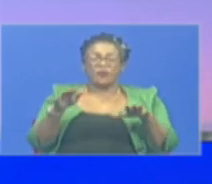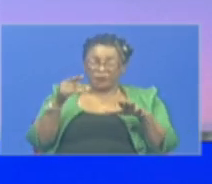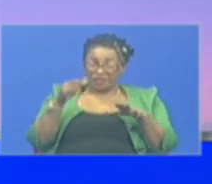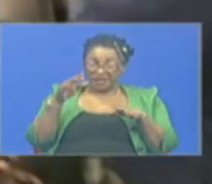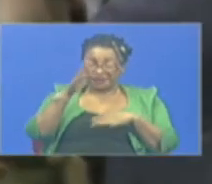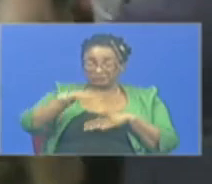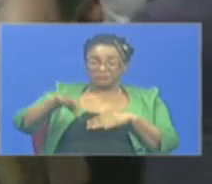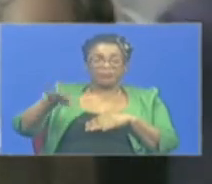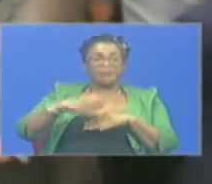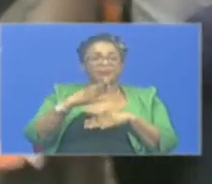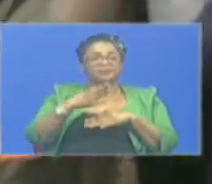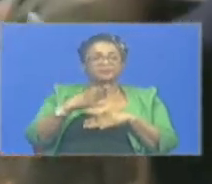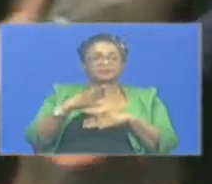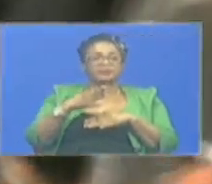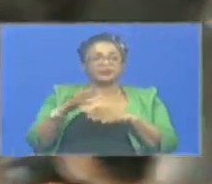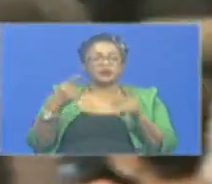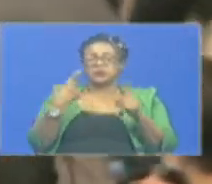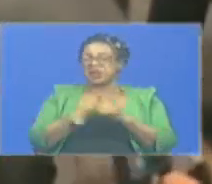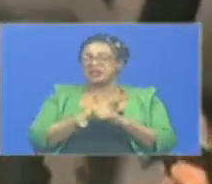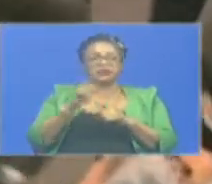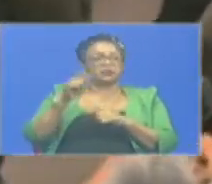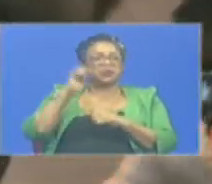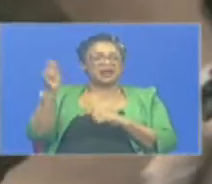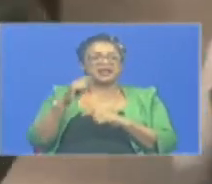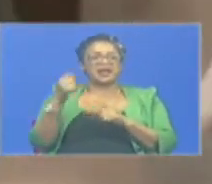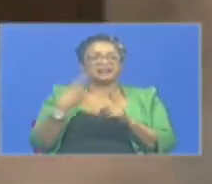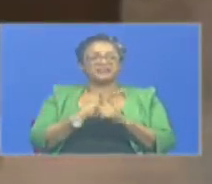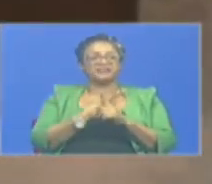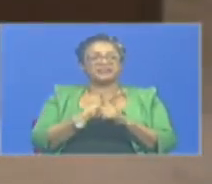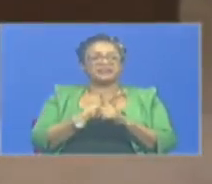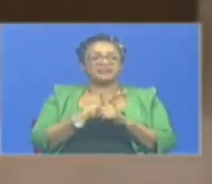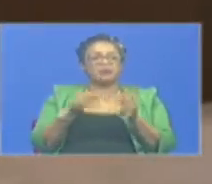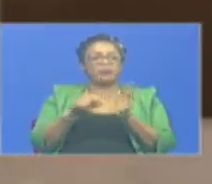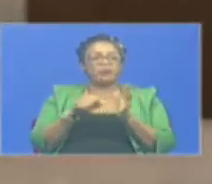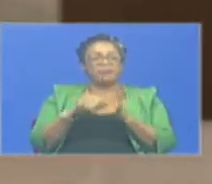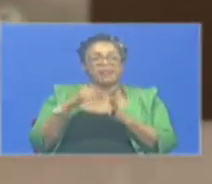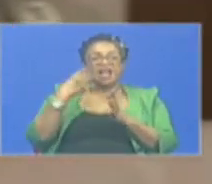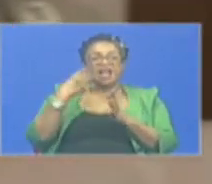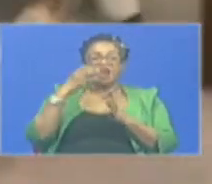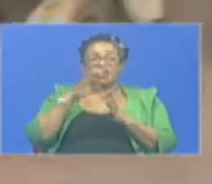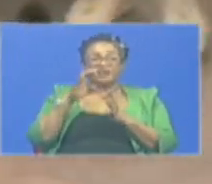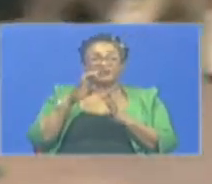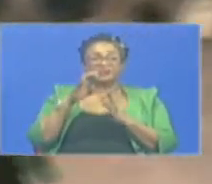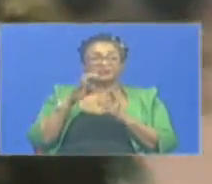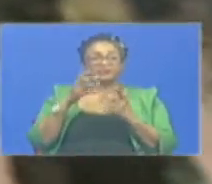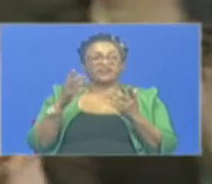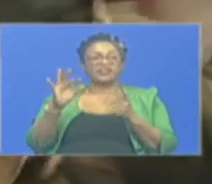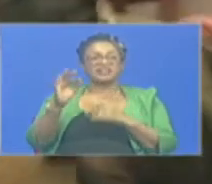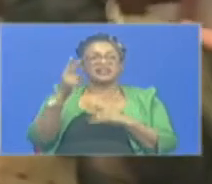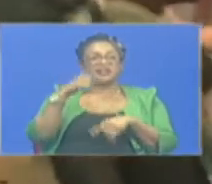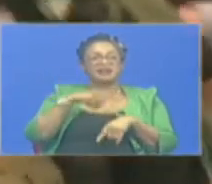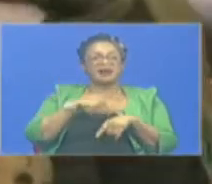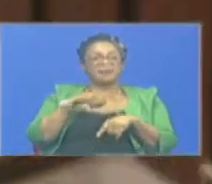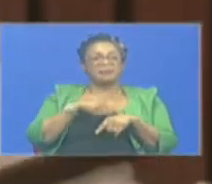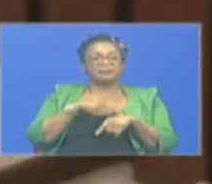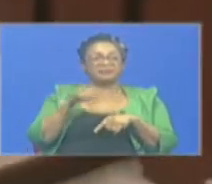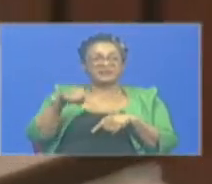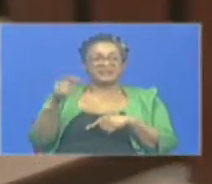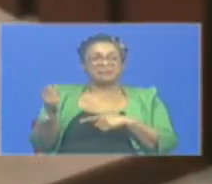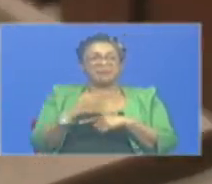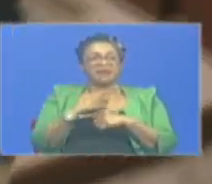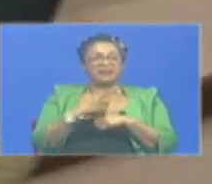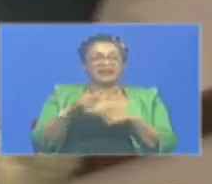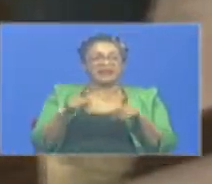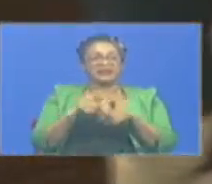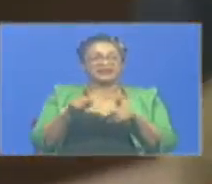just unique to Kenya. Clashes broke out in Hong Kong's legislature for the second time this month as the